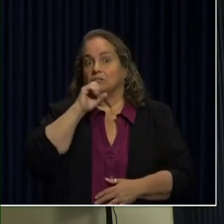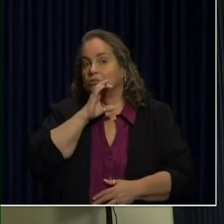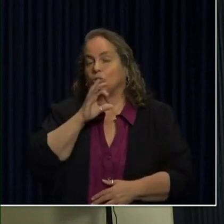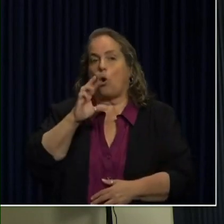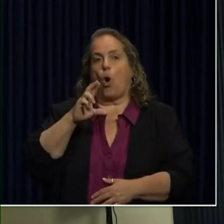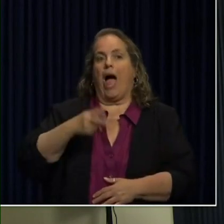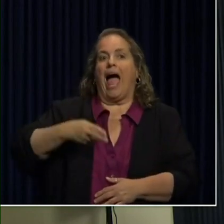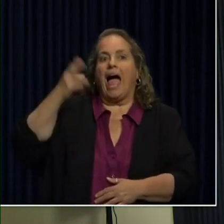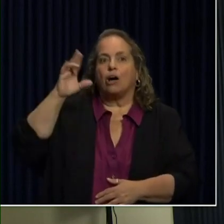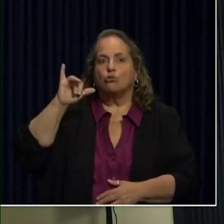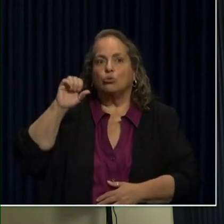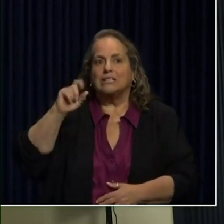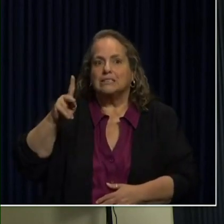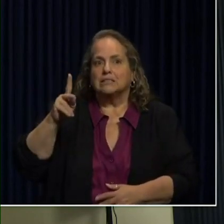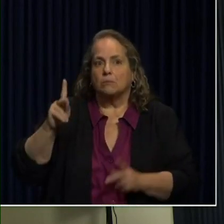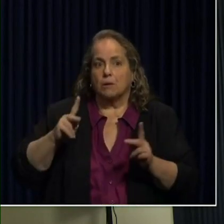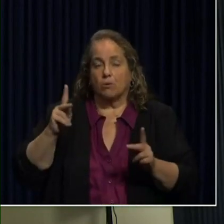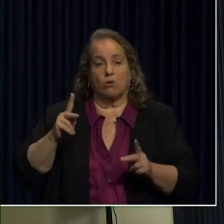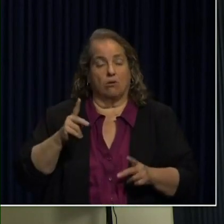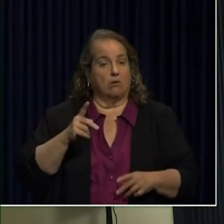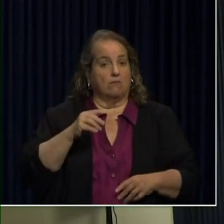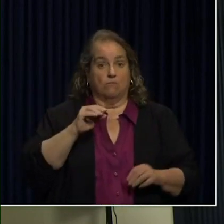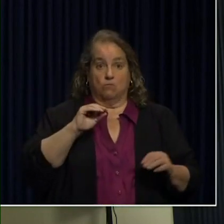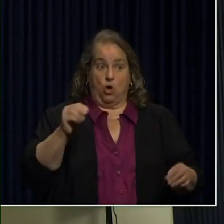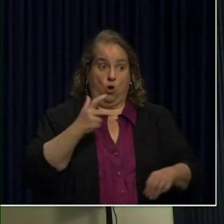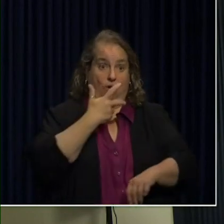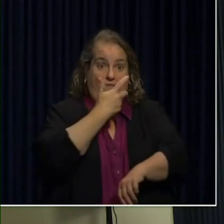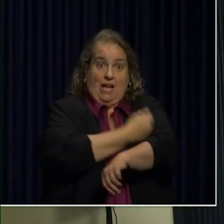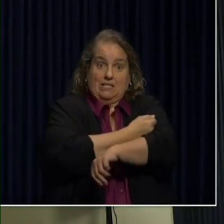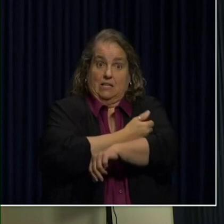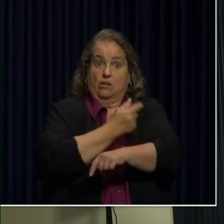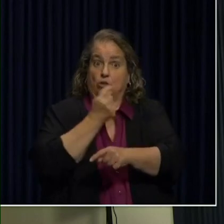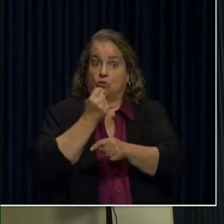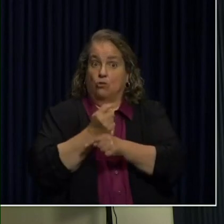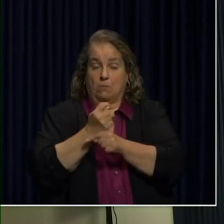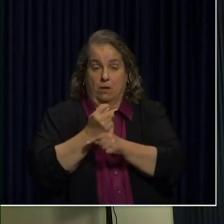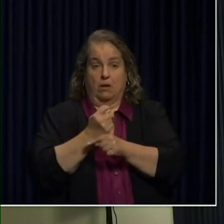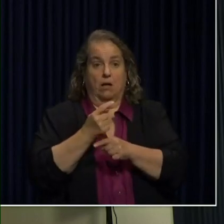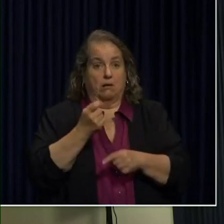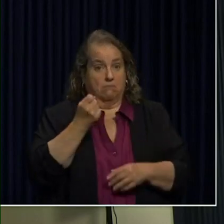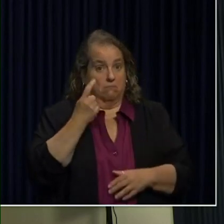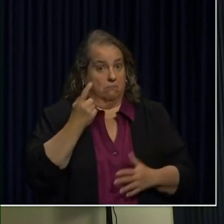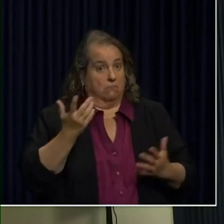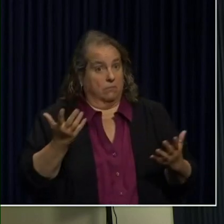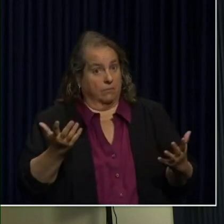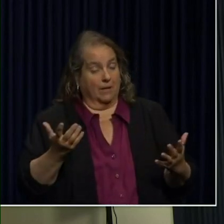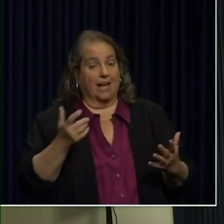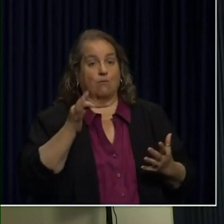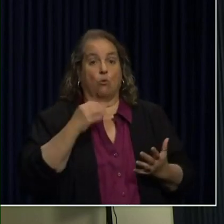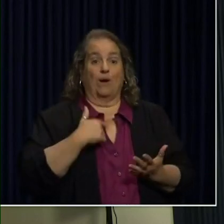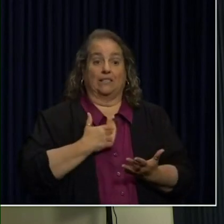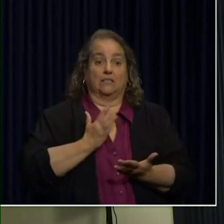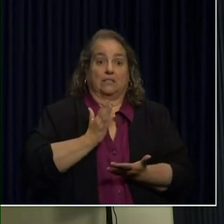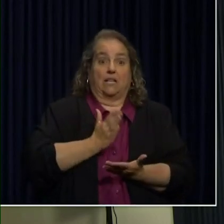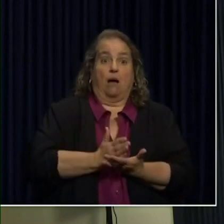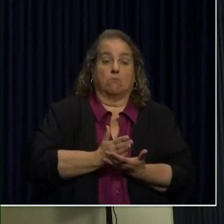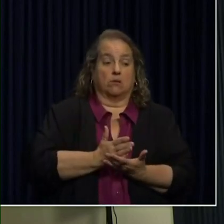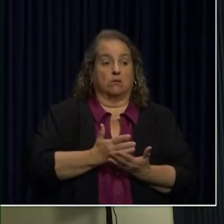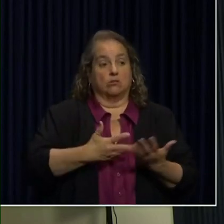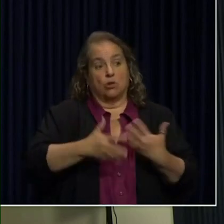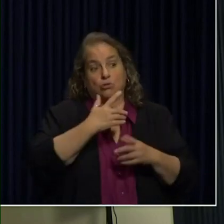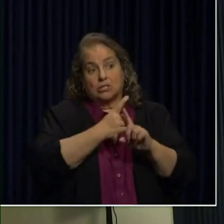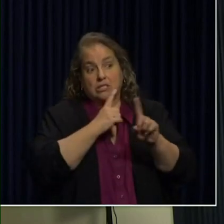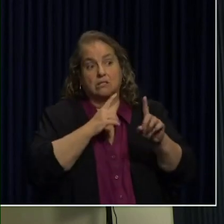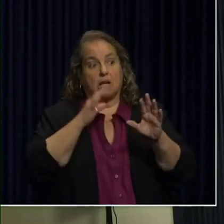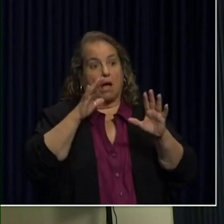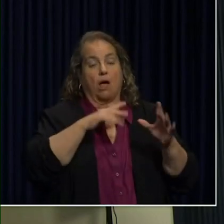have a vaccine and we don't have a treatment, once we stop some of these steps we've taken, we're going to see an increase in the amount of disease in the